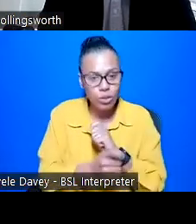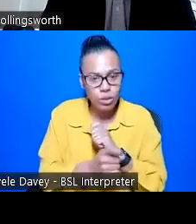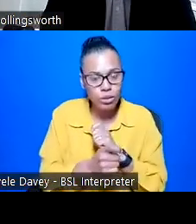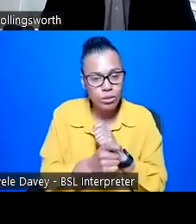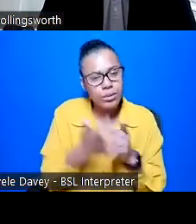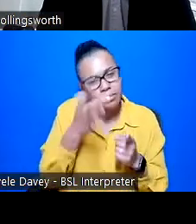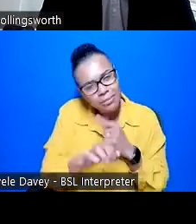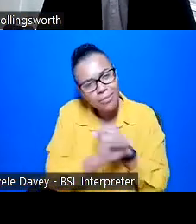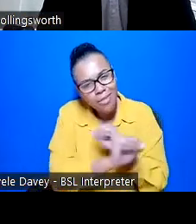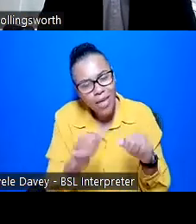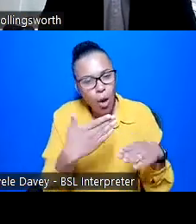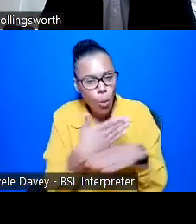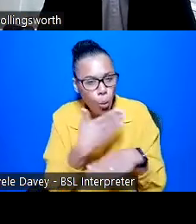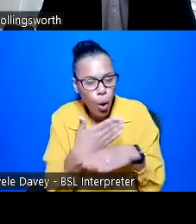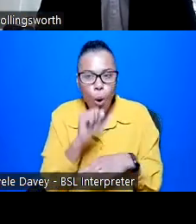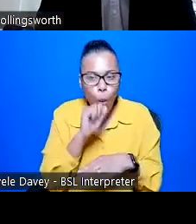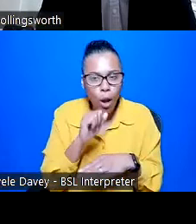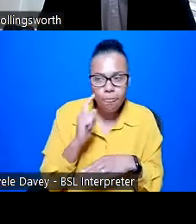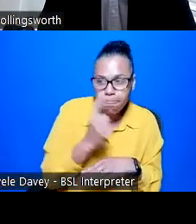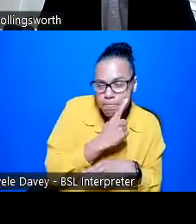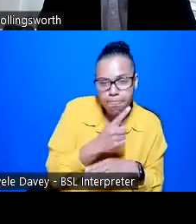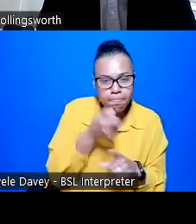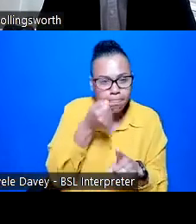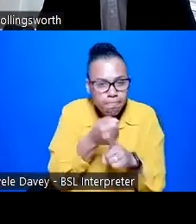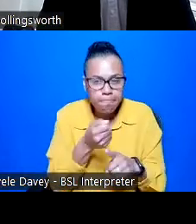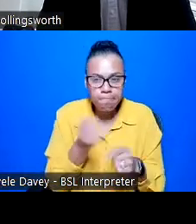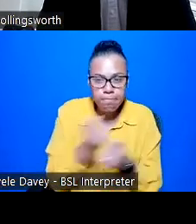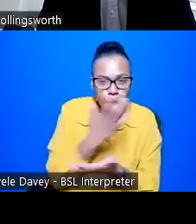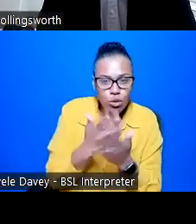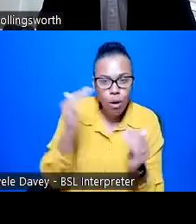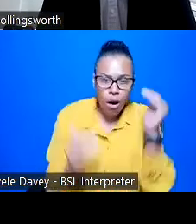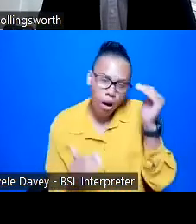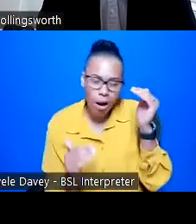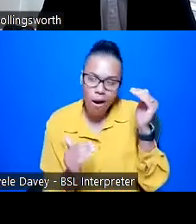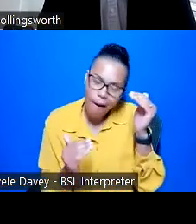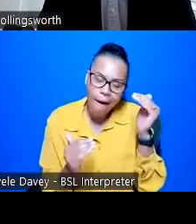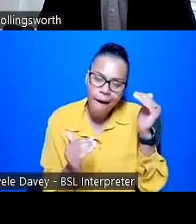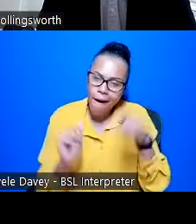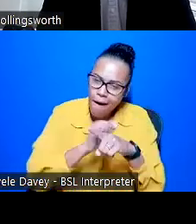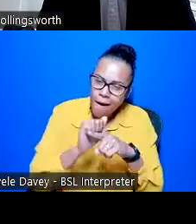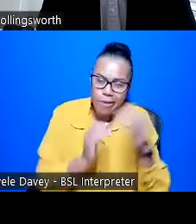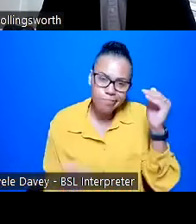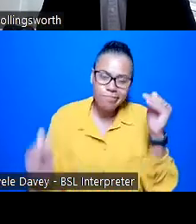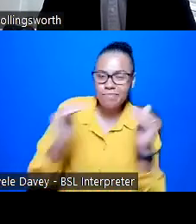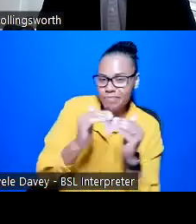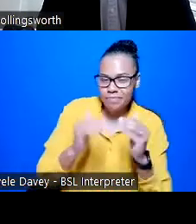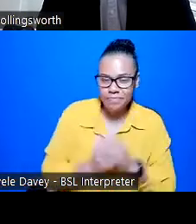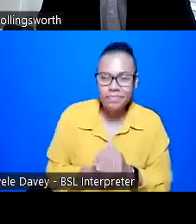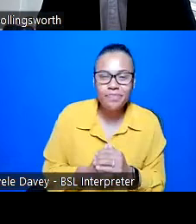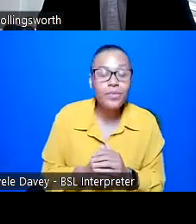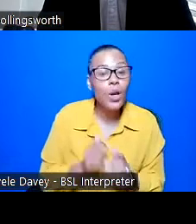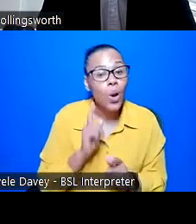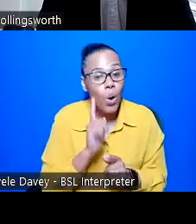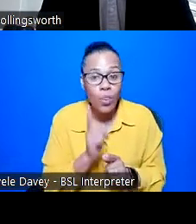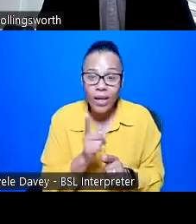that they will do to show impact on tackling inequality. And I think from my point of view, that brings me to Sporting